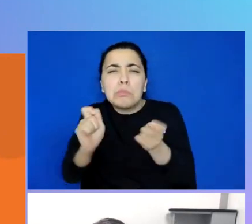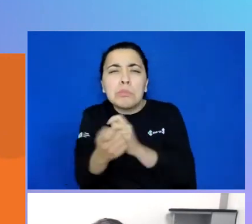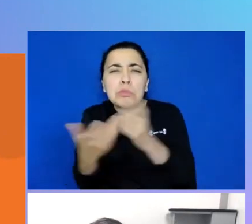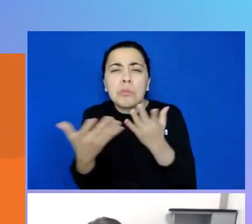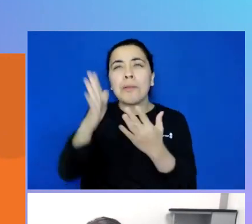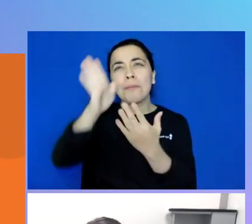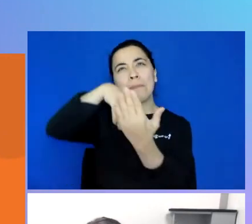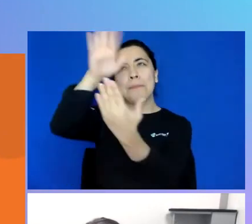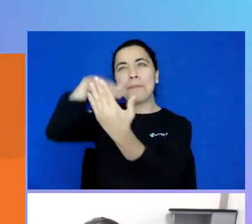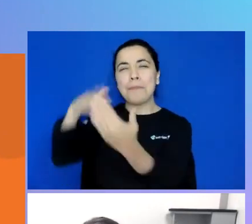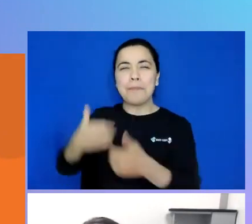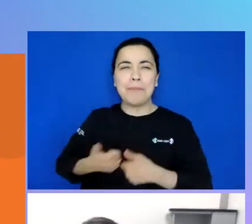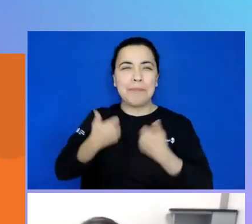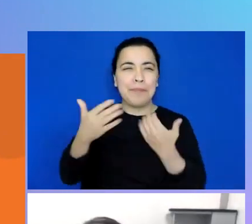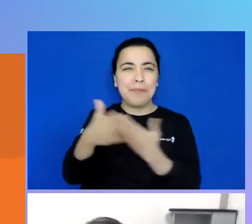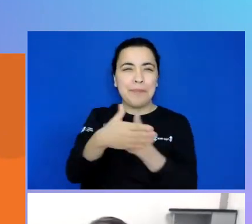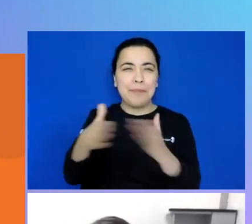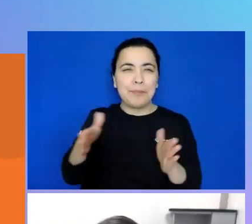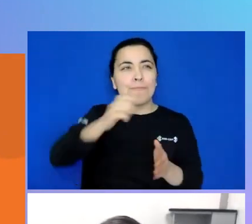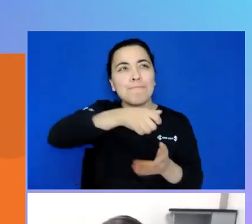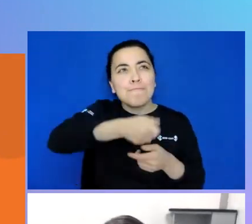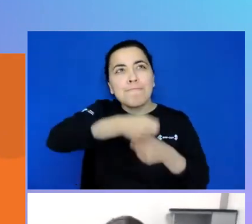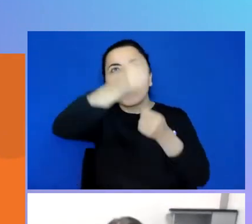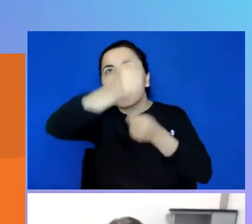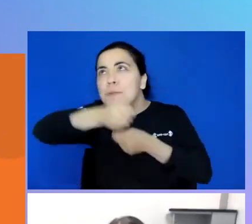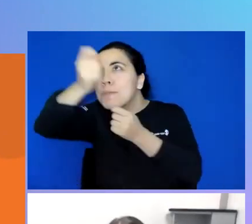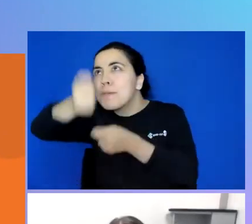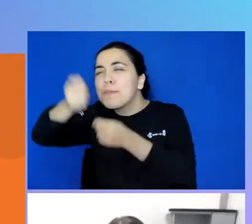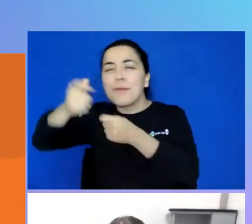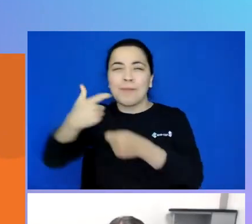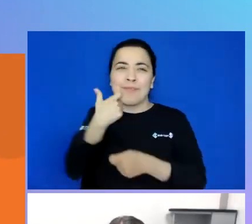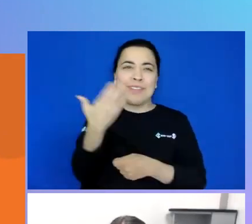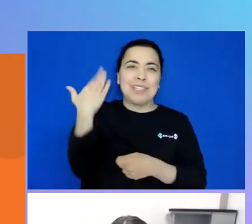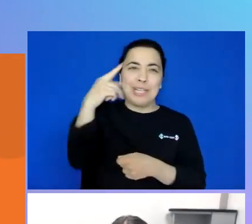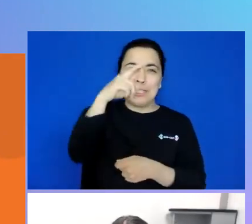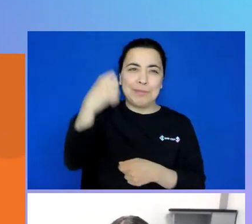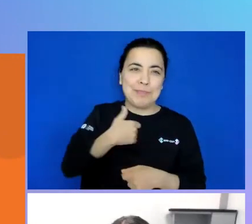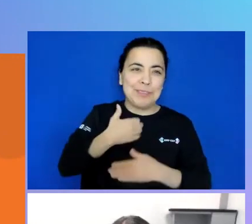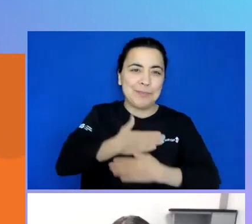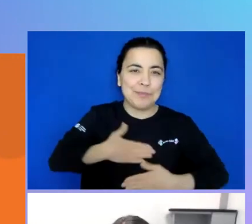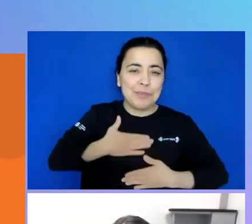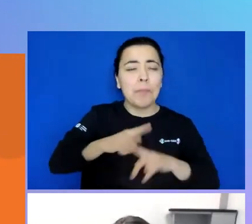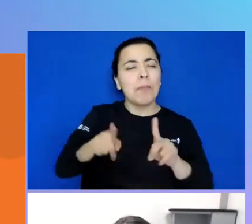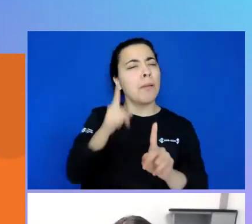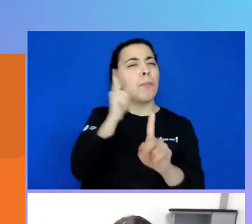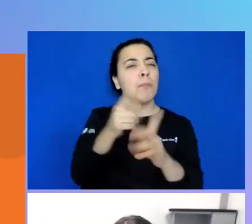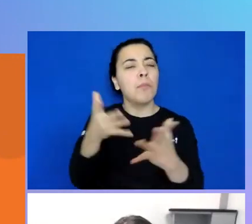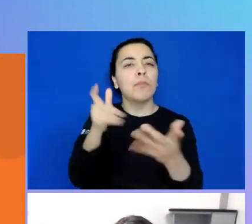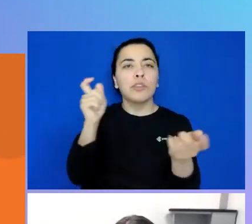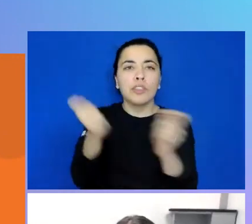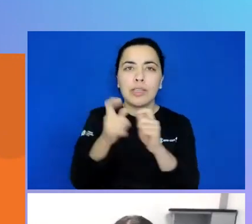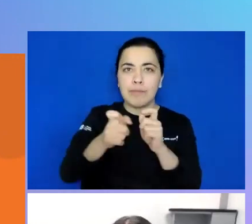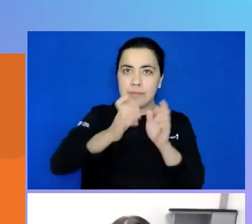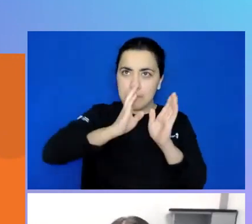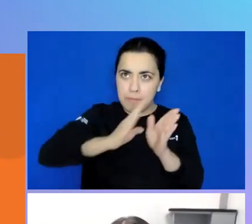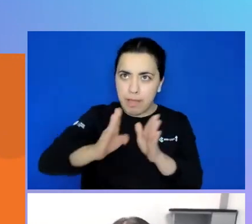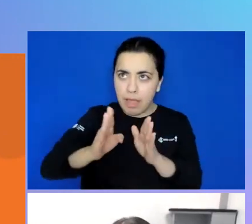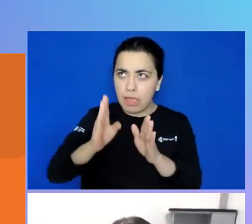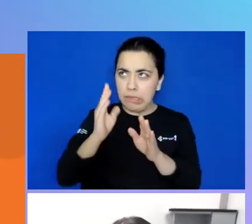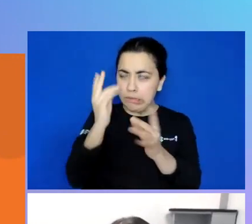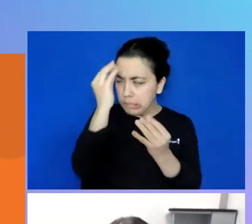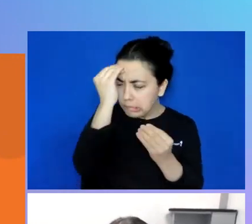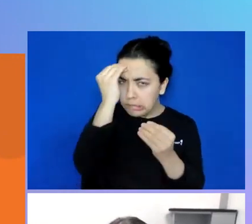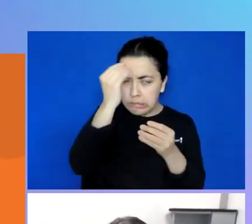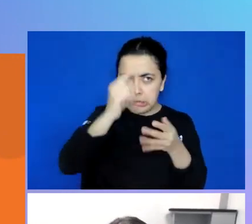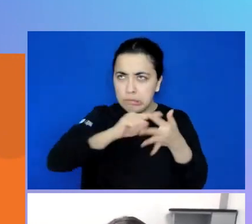I got to enjoy over the summer. But change management, you have to plan what you're going to do. You have to buy the paint, you have to put up the painter's tape, you have to